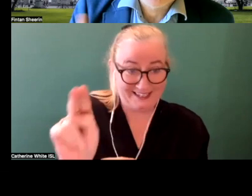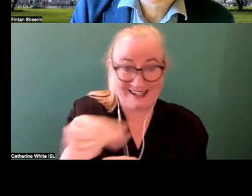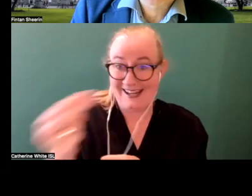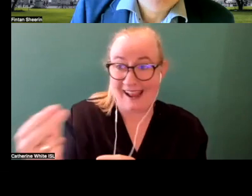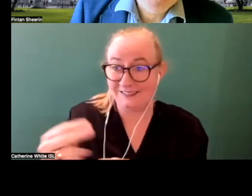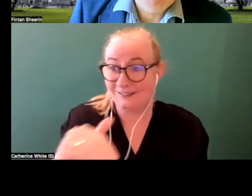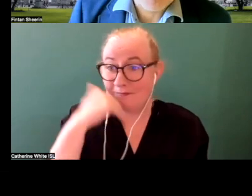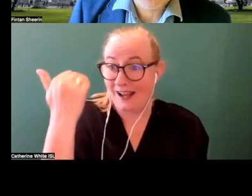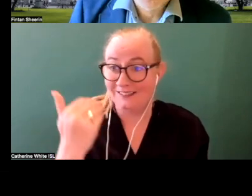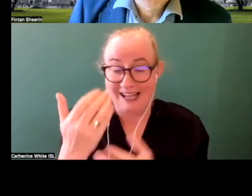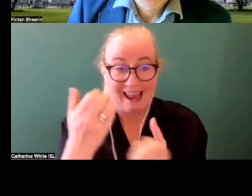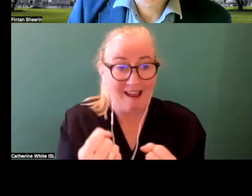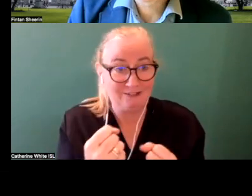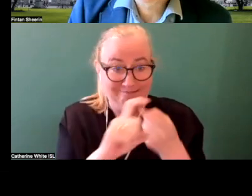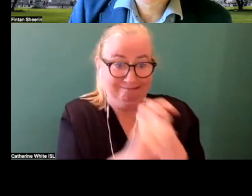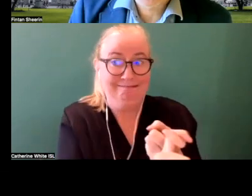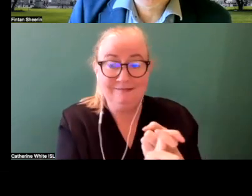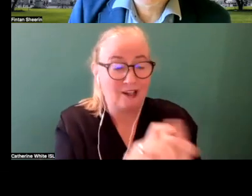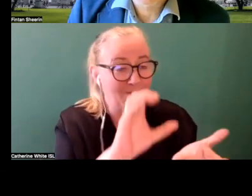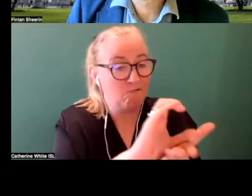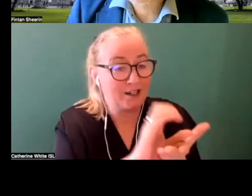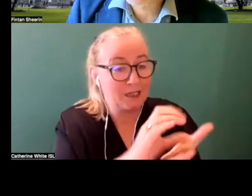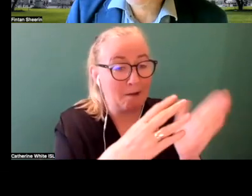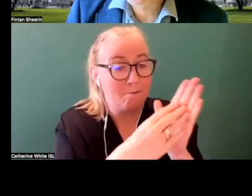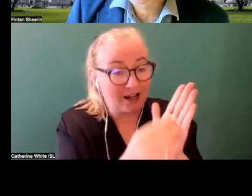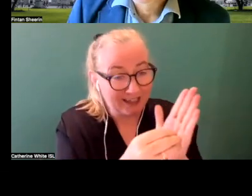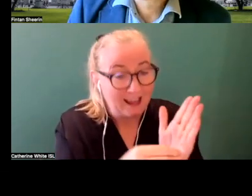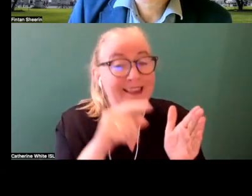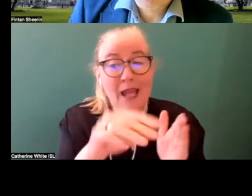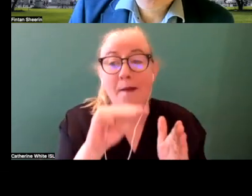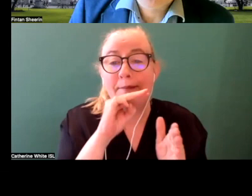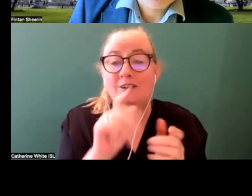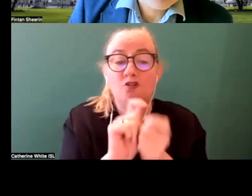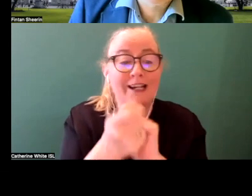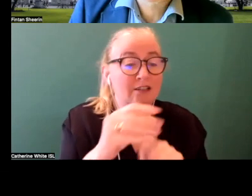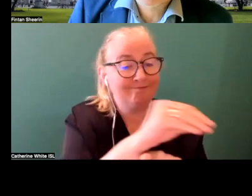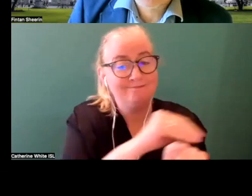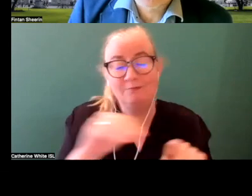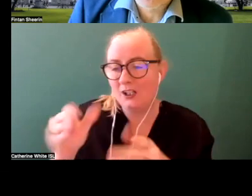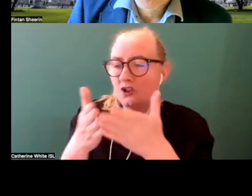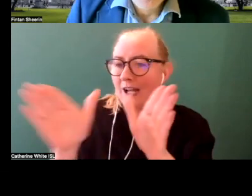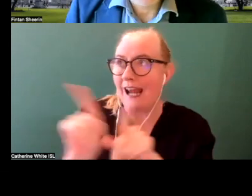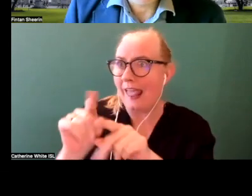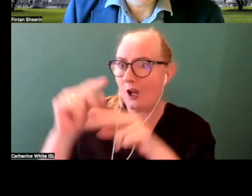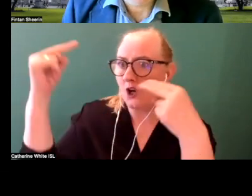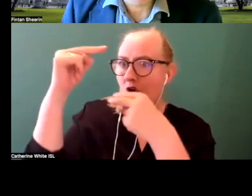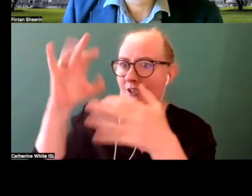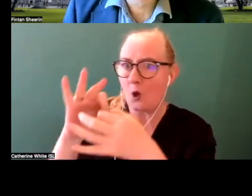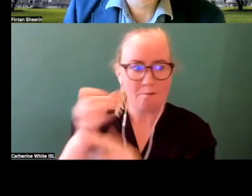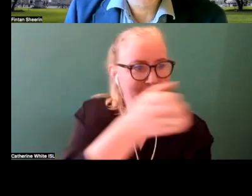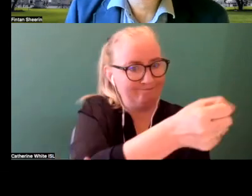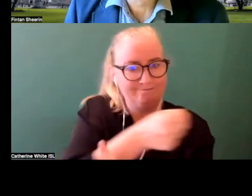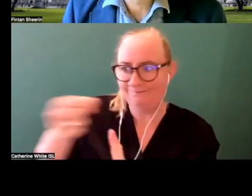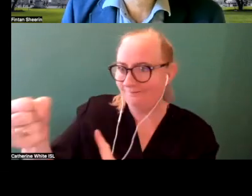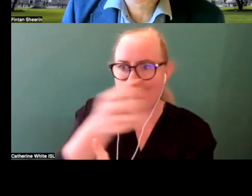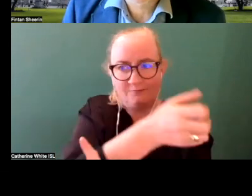of a responsive funding model. And that results often in transitions to generic settings such as nursing homes. And I'm conscious that we